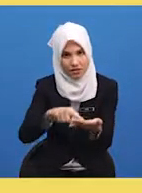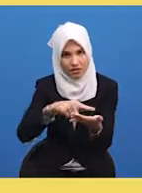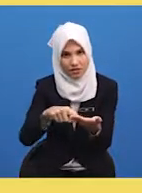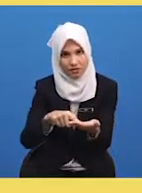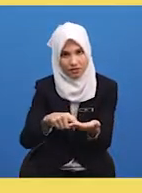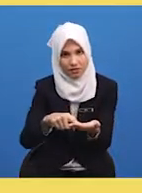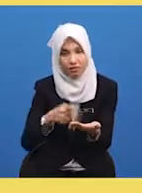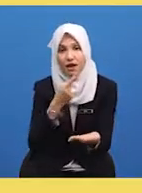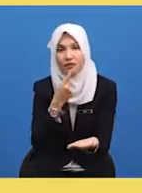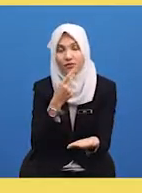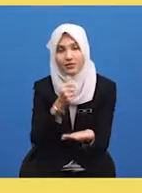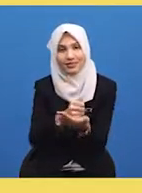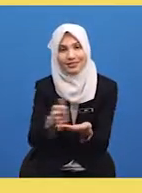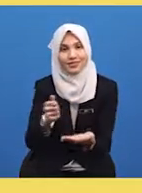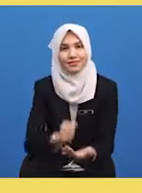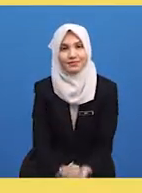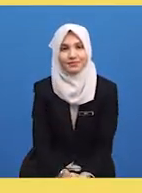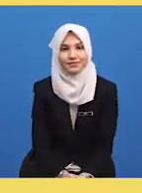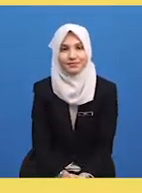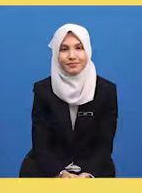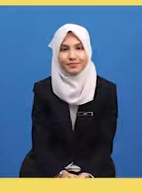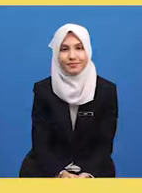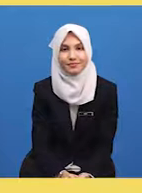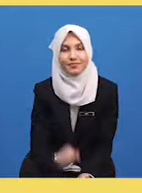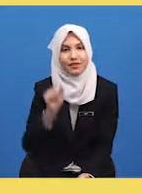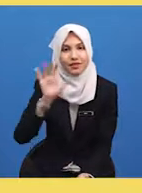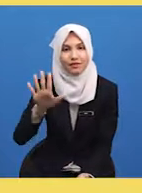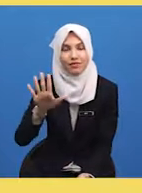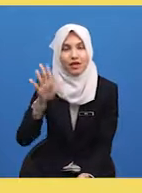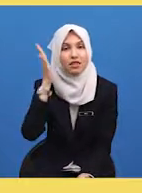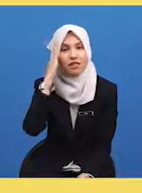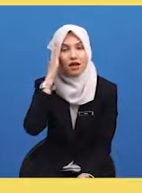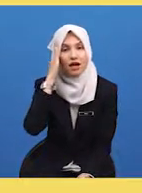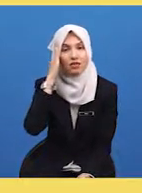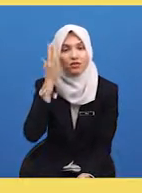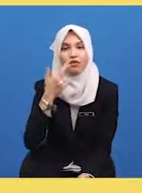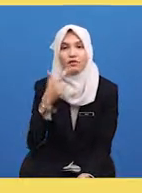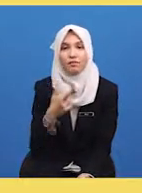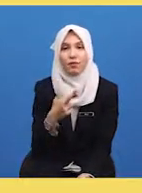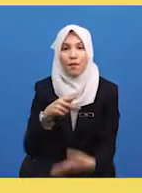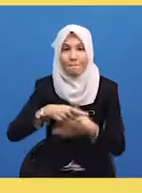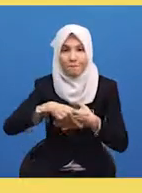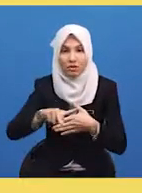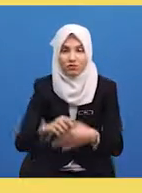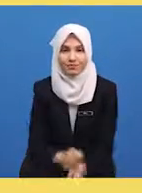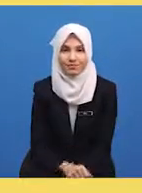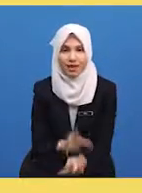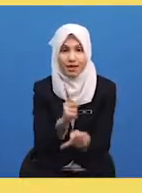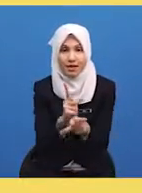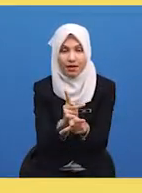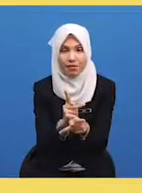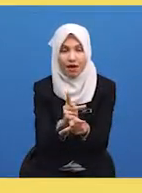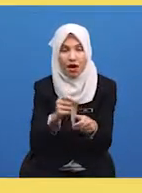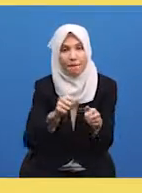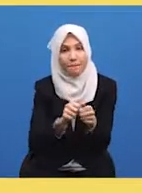privacy setting. Number 5, know how to report posts. Number 6, keep your password